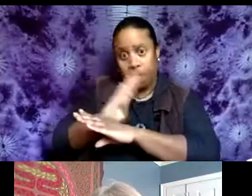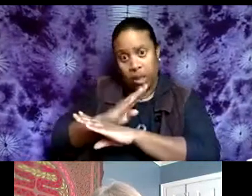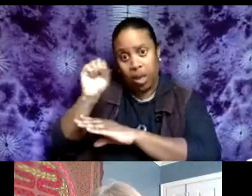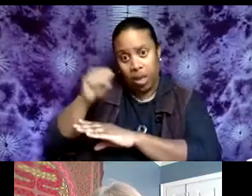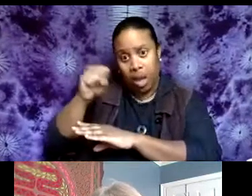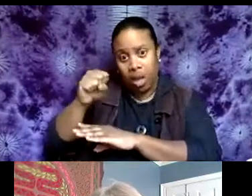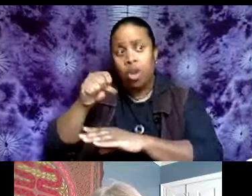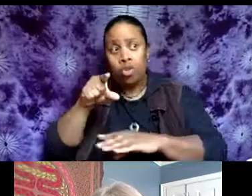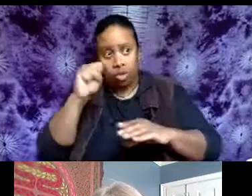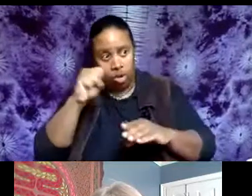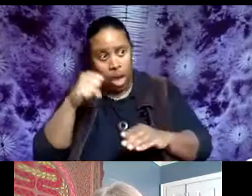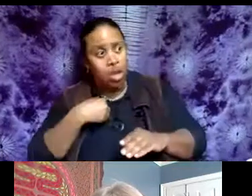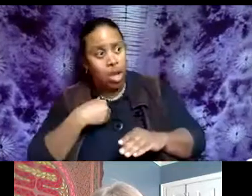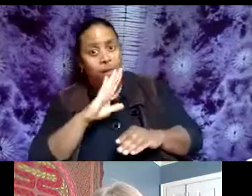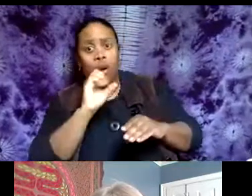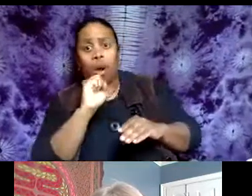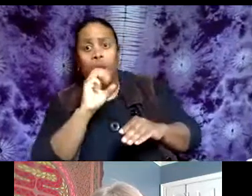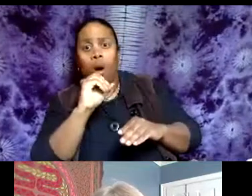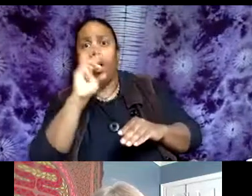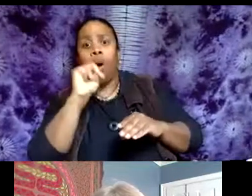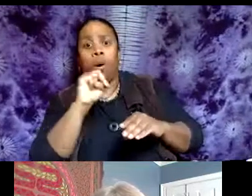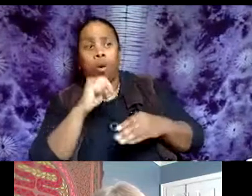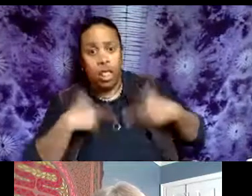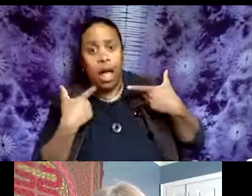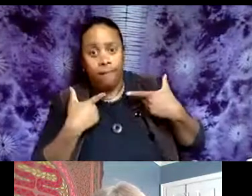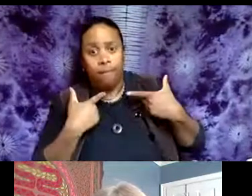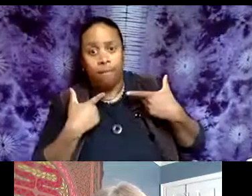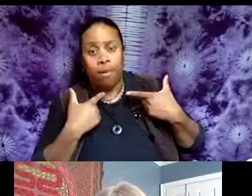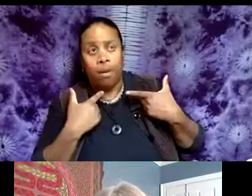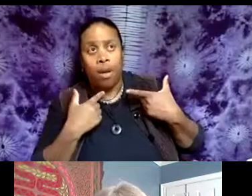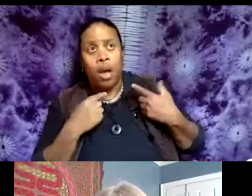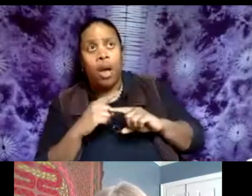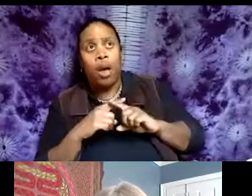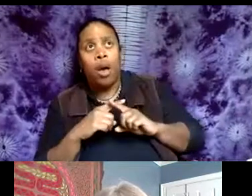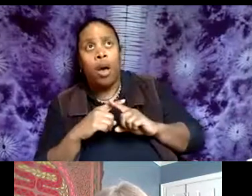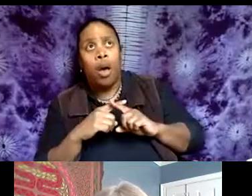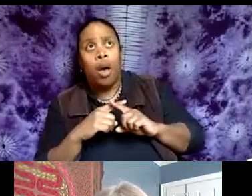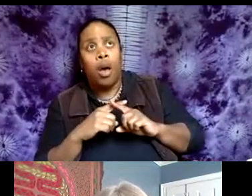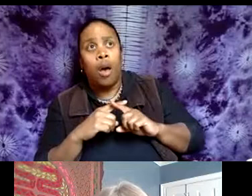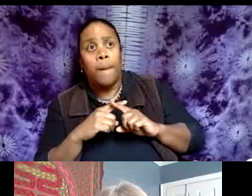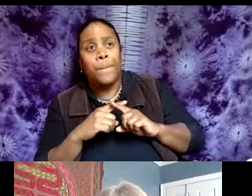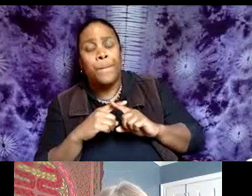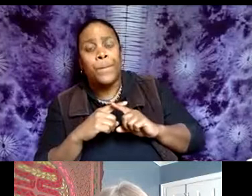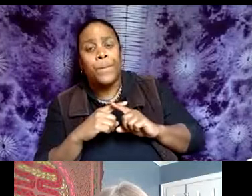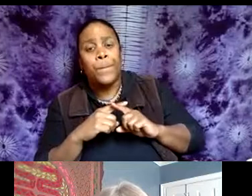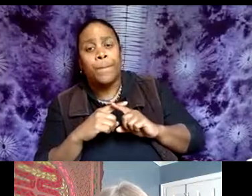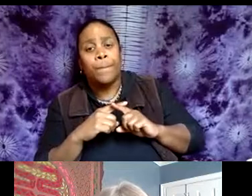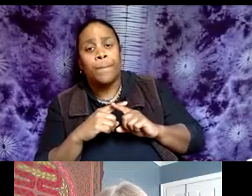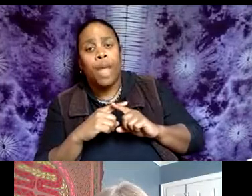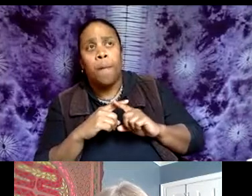your own life. And, you know, all of these expectations and things are